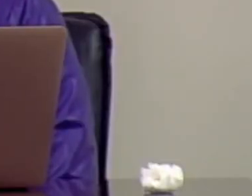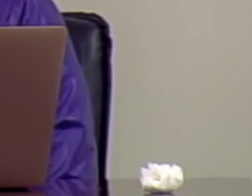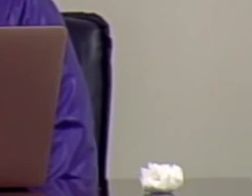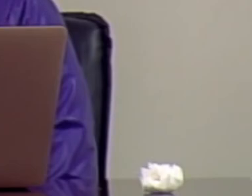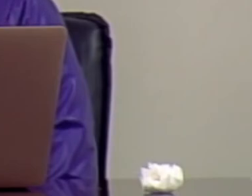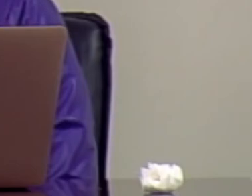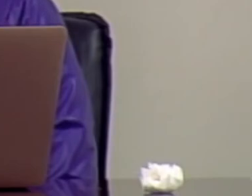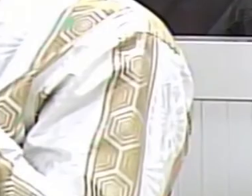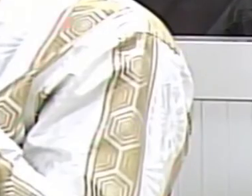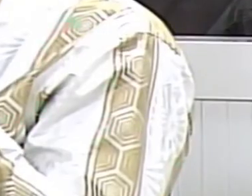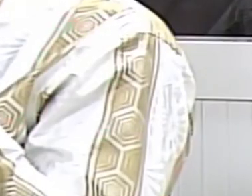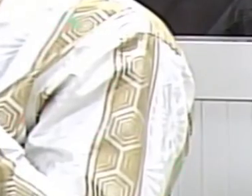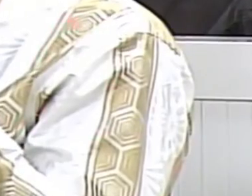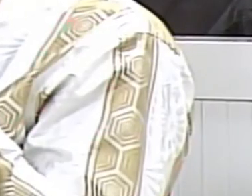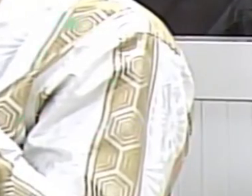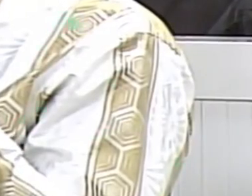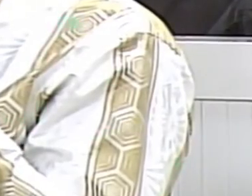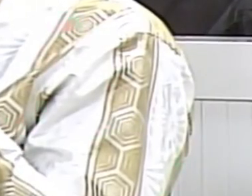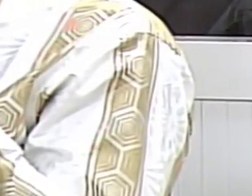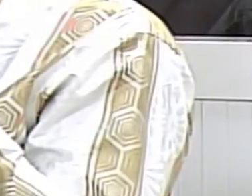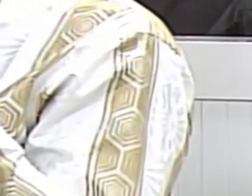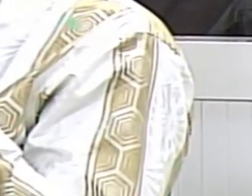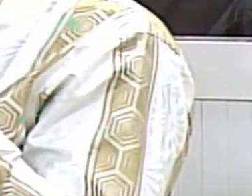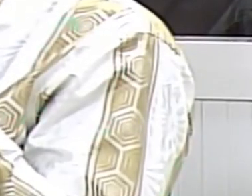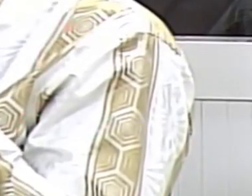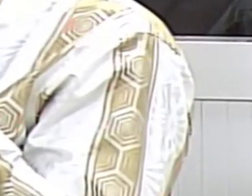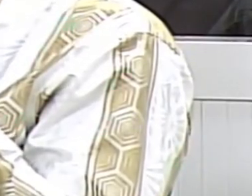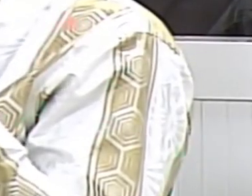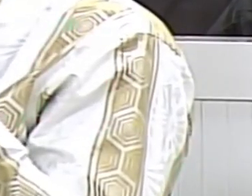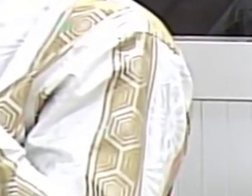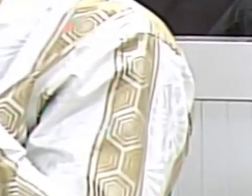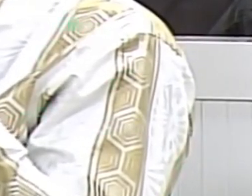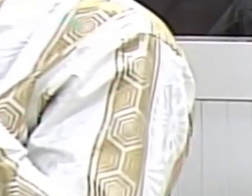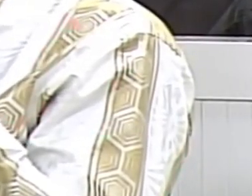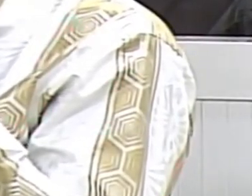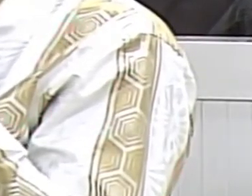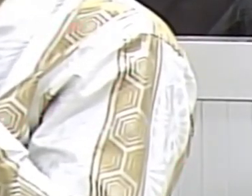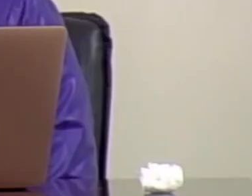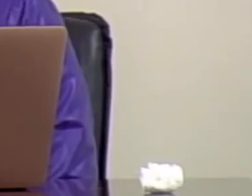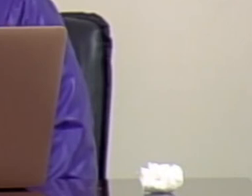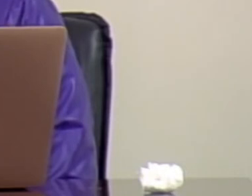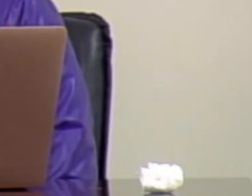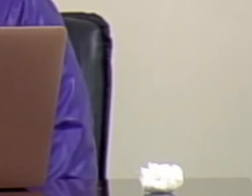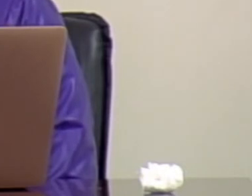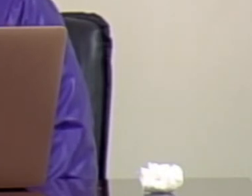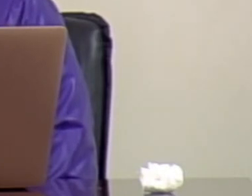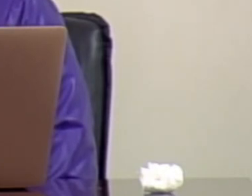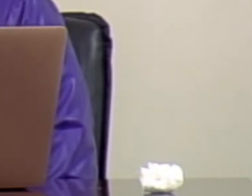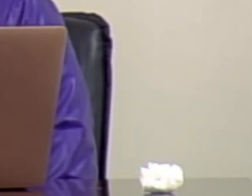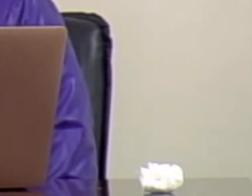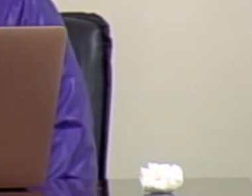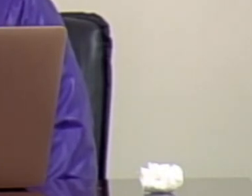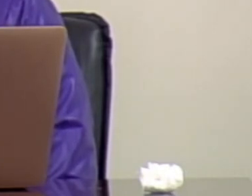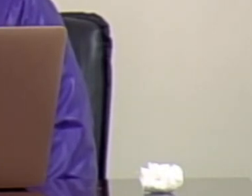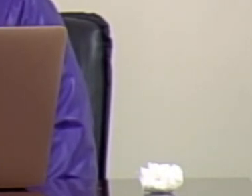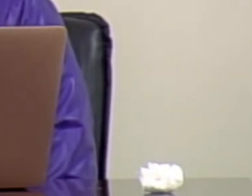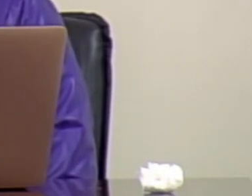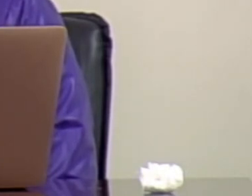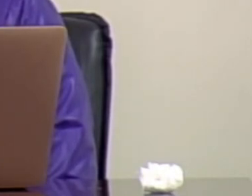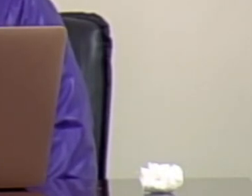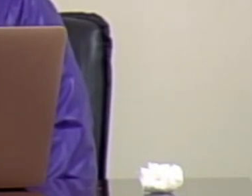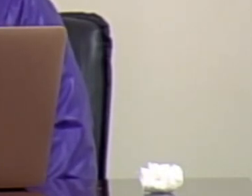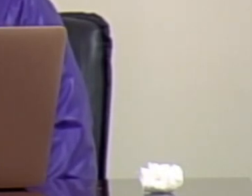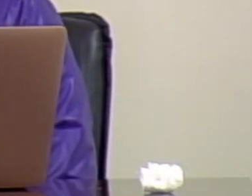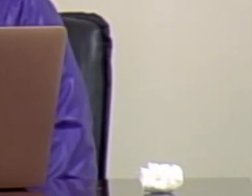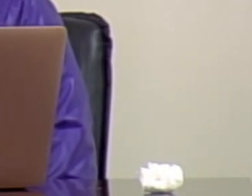2 prisons? Mile 2 kasso bi ngay wax nonu de. Wa mom lay wax. Is it also correct to say that it was the security wing that you